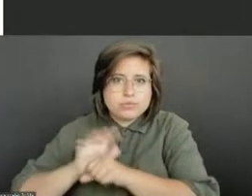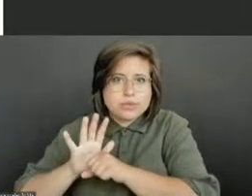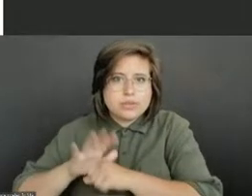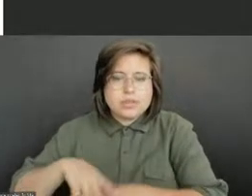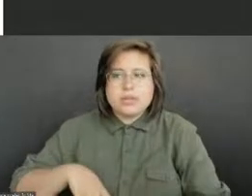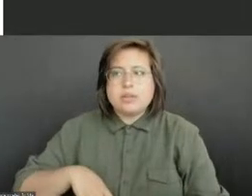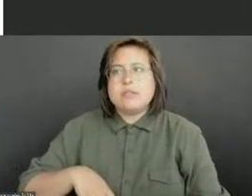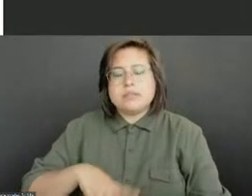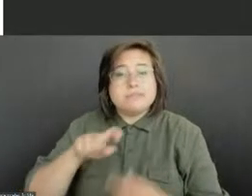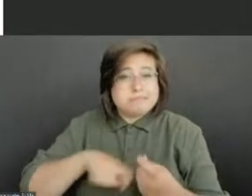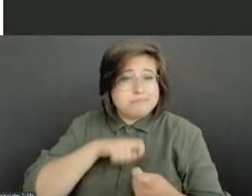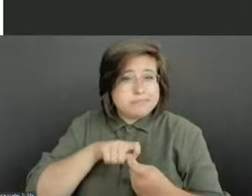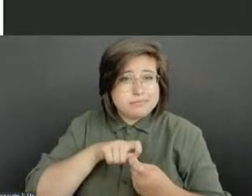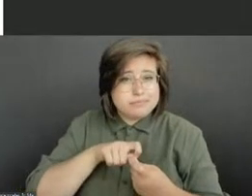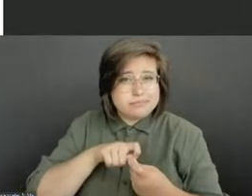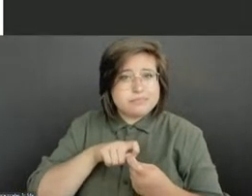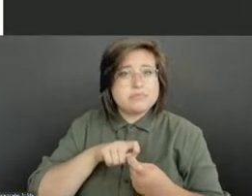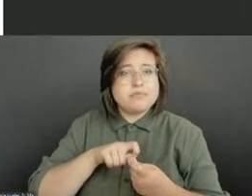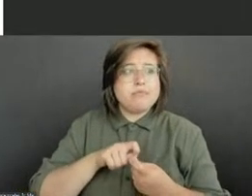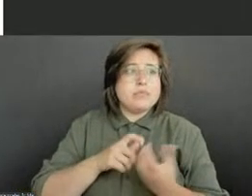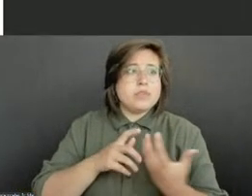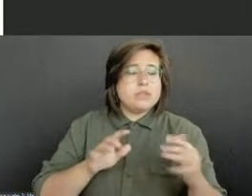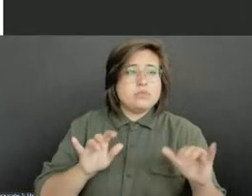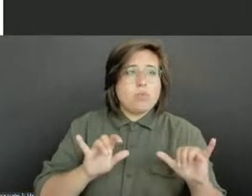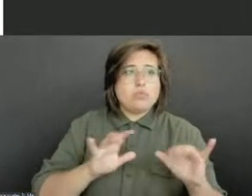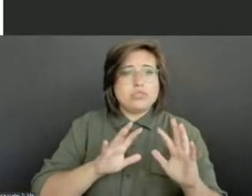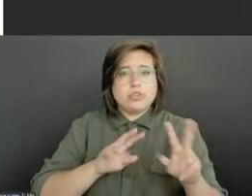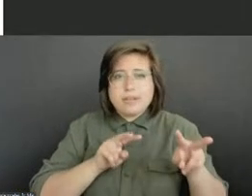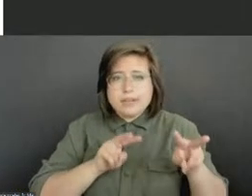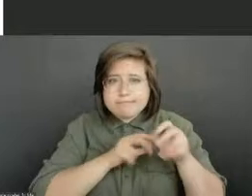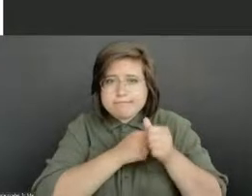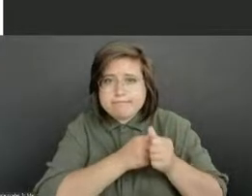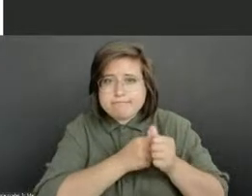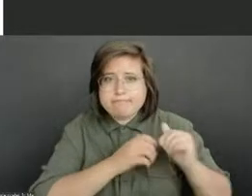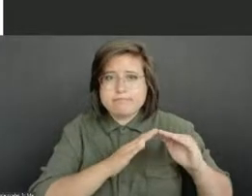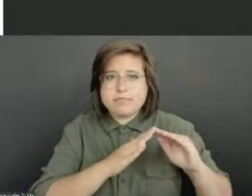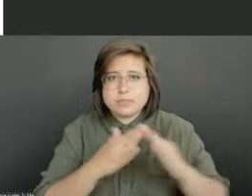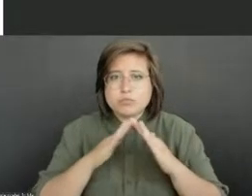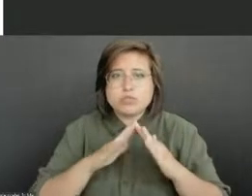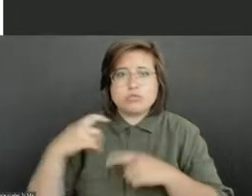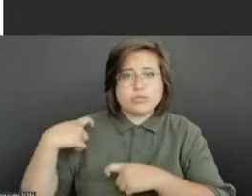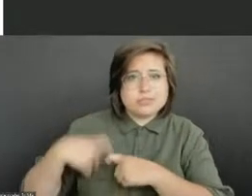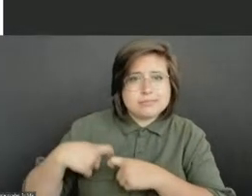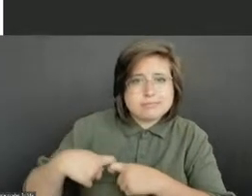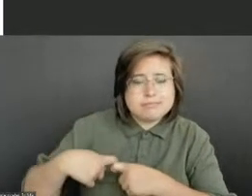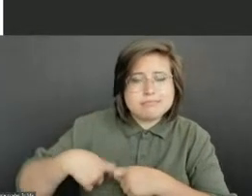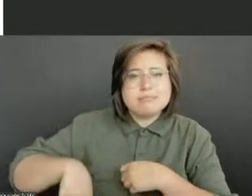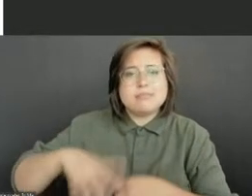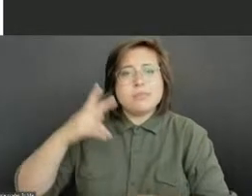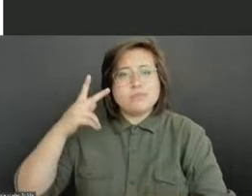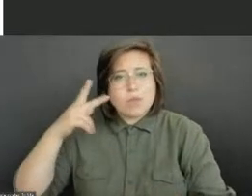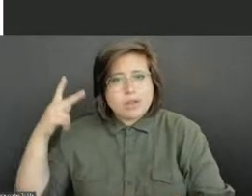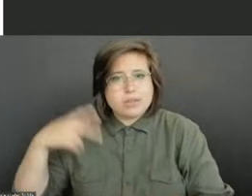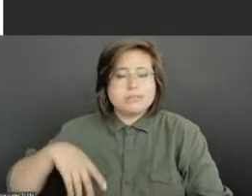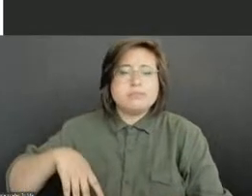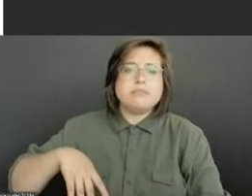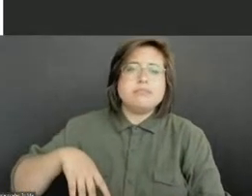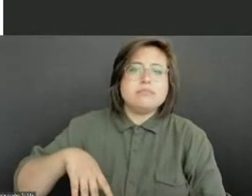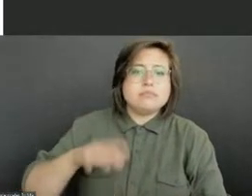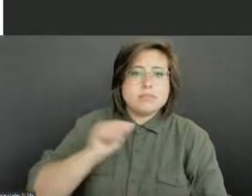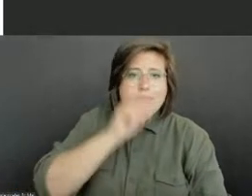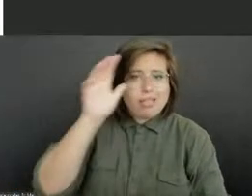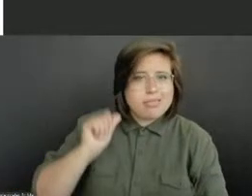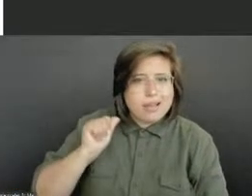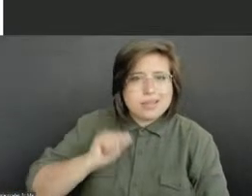that's particularly also tracking the communities, Black, Latinx, and American Indian, Alaskan Native communities that